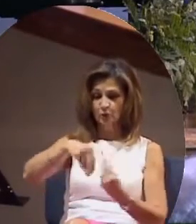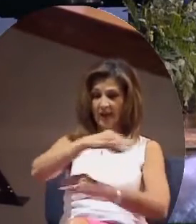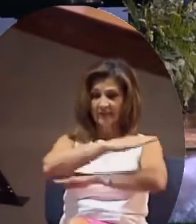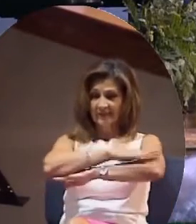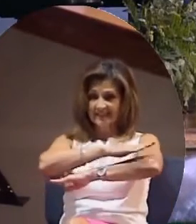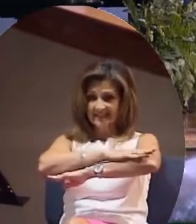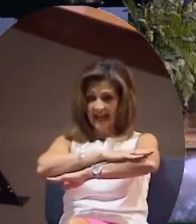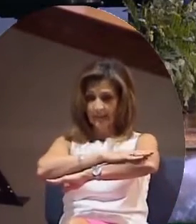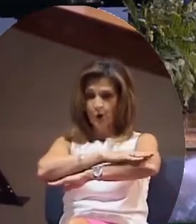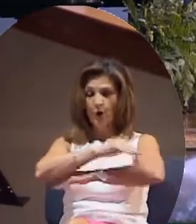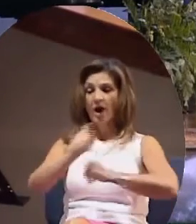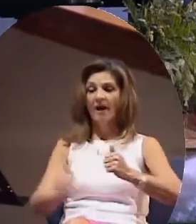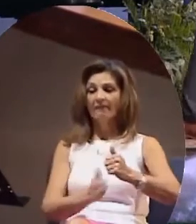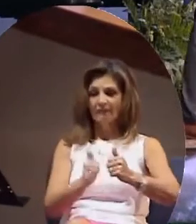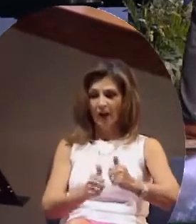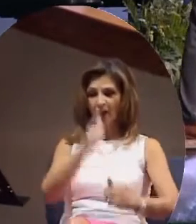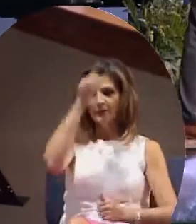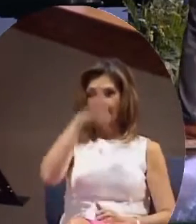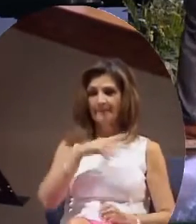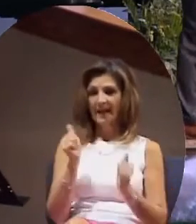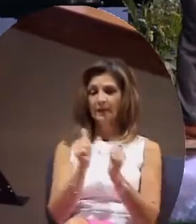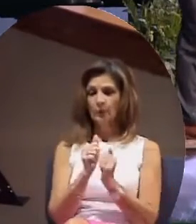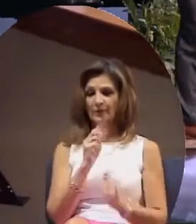table followed the man with the water.